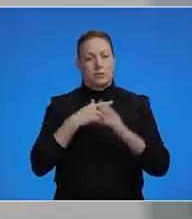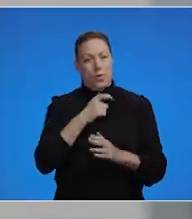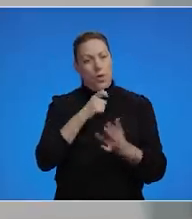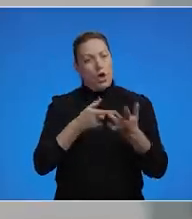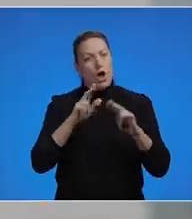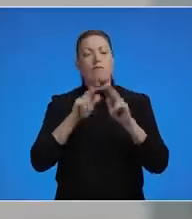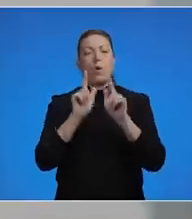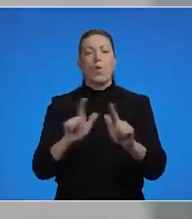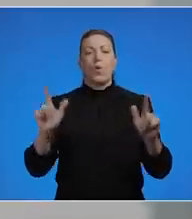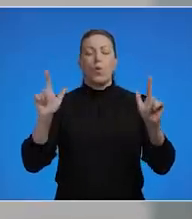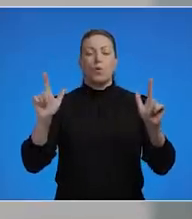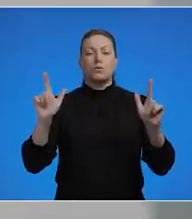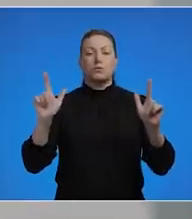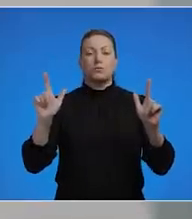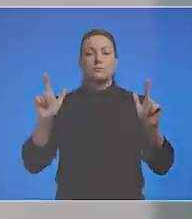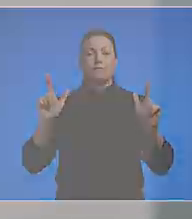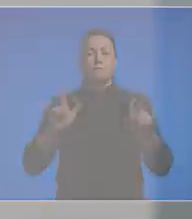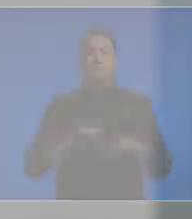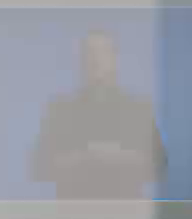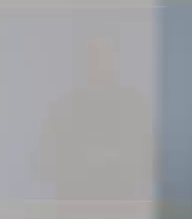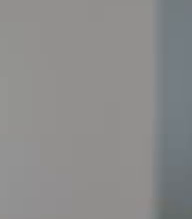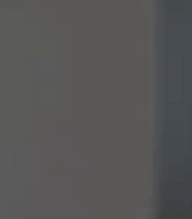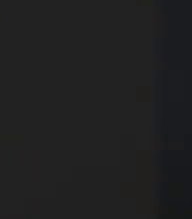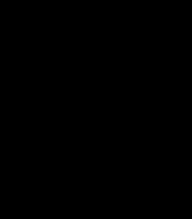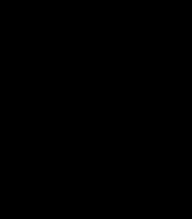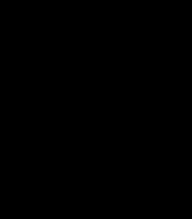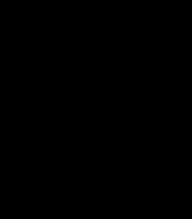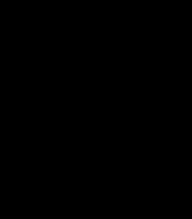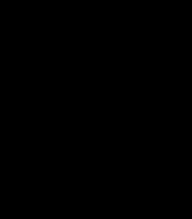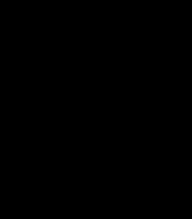The word of the Lord. Thanks be to God.